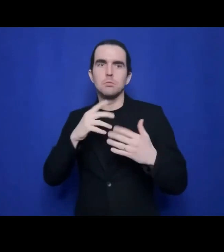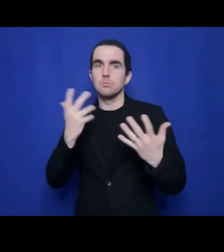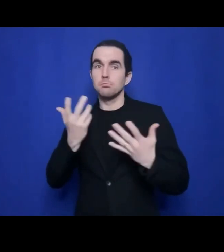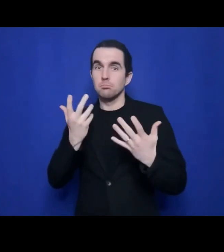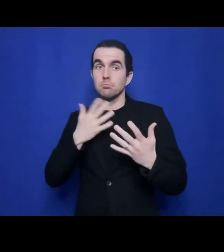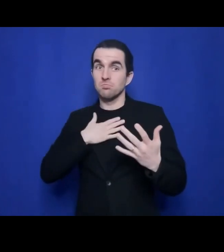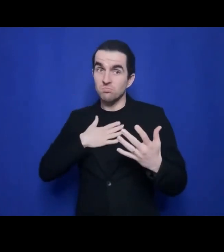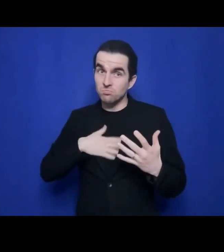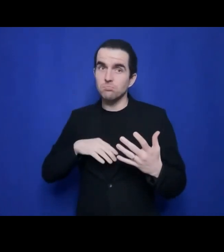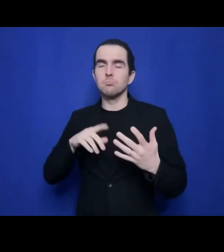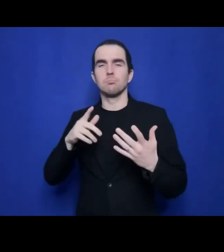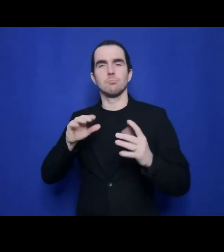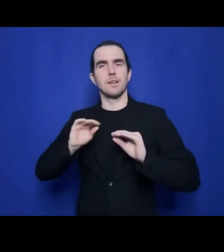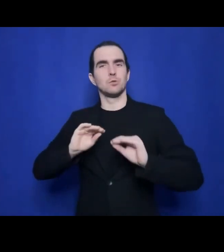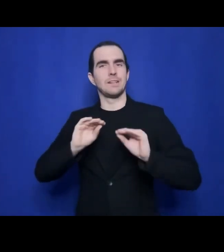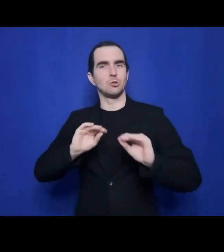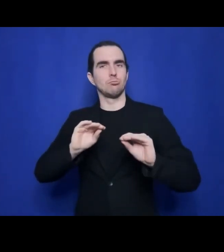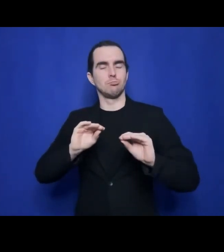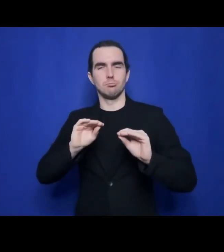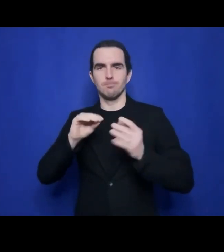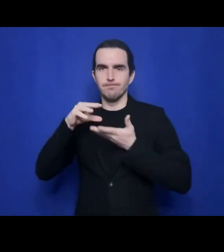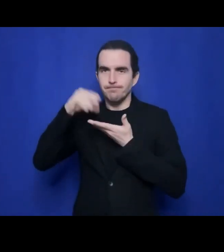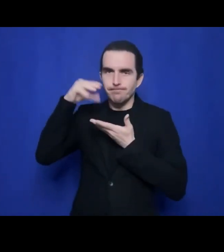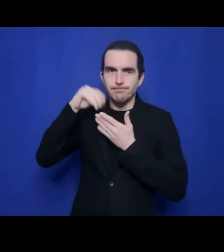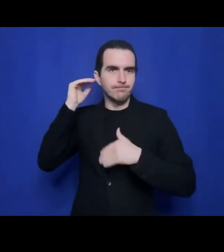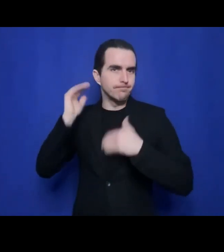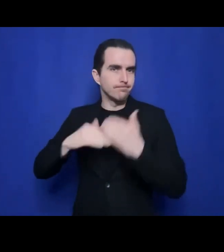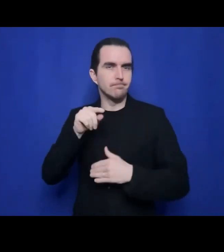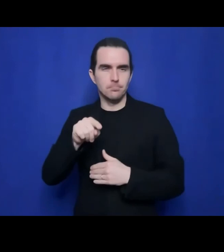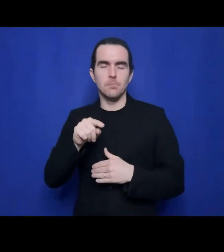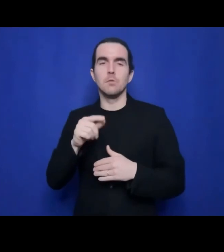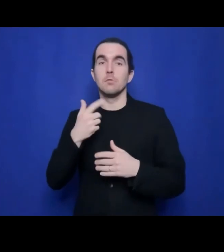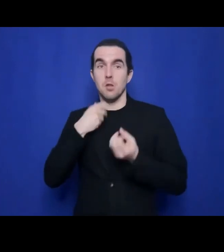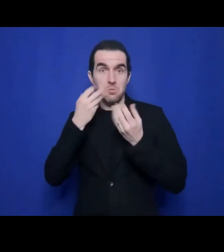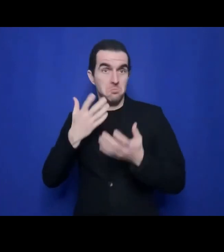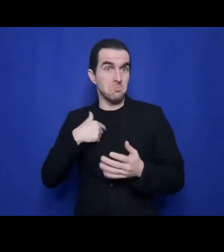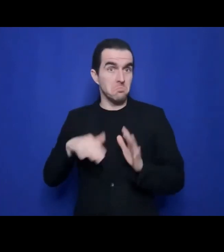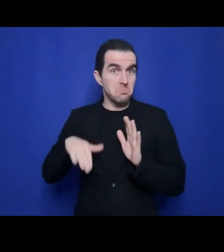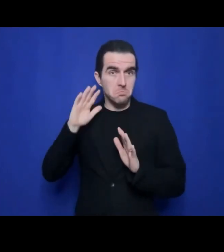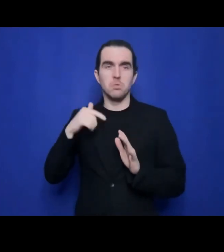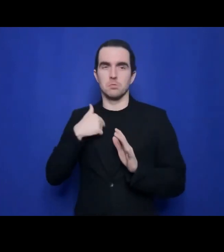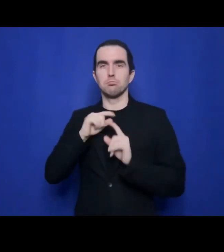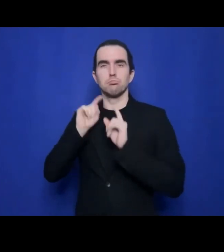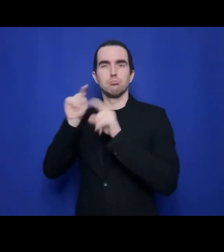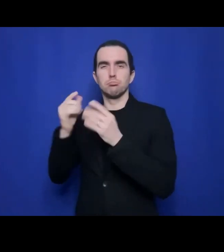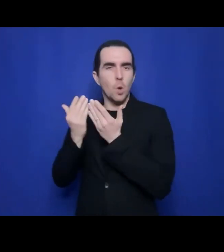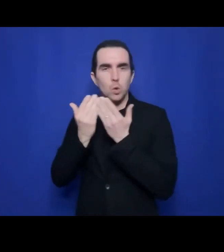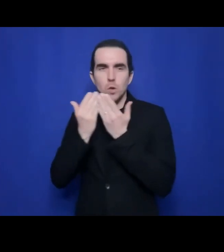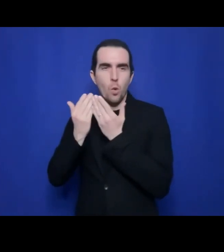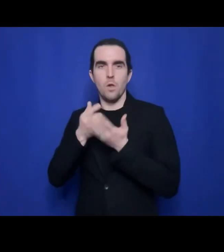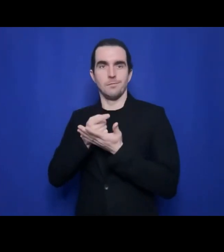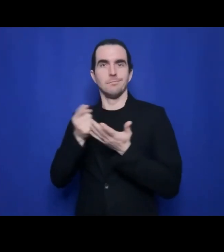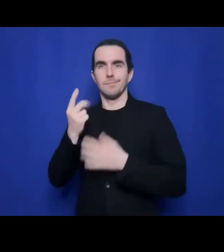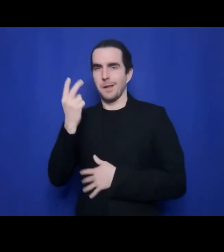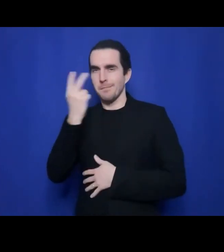high school, only really hitting the mainstream once it came time for college. And for me, it was a very hard,